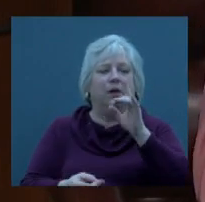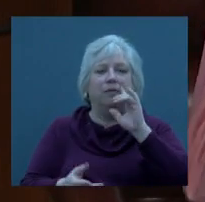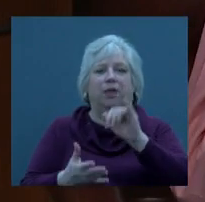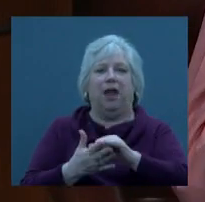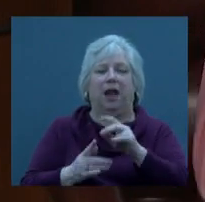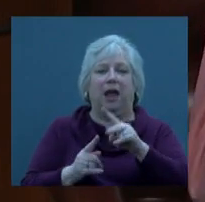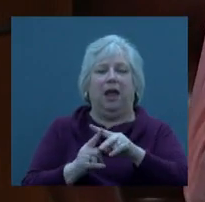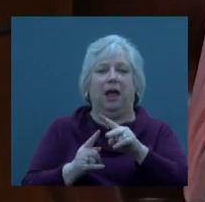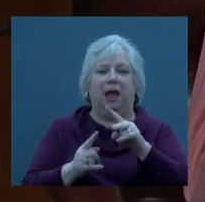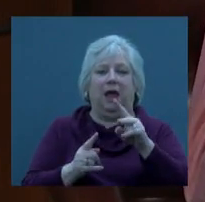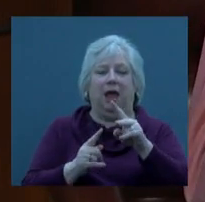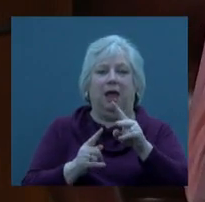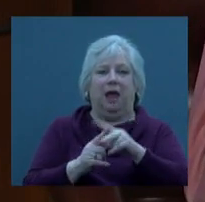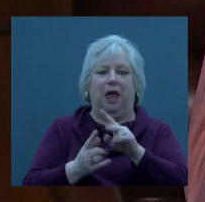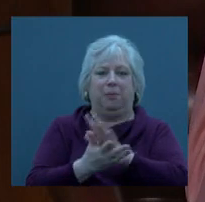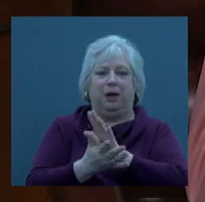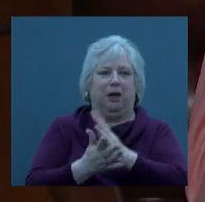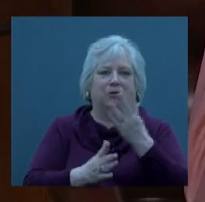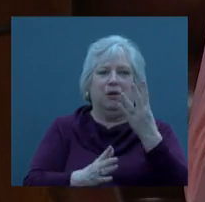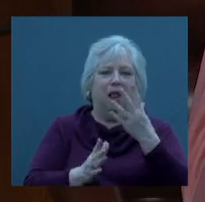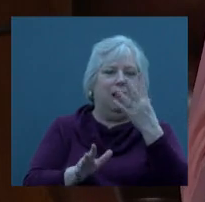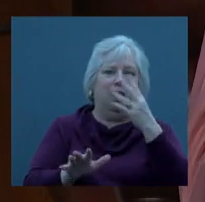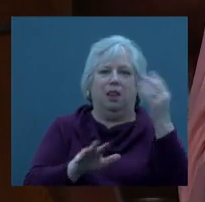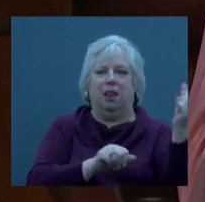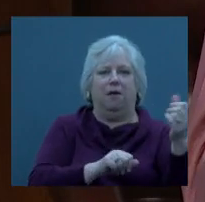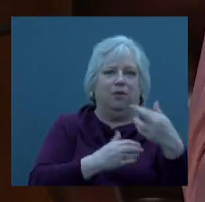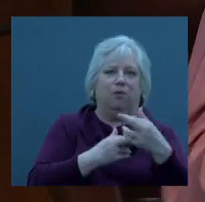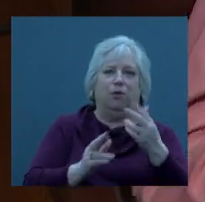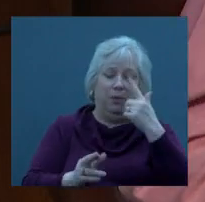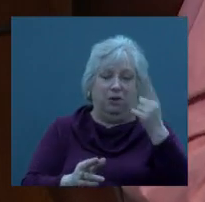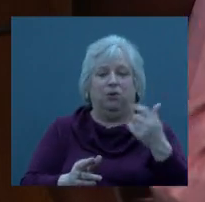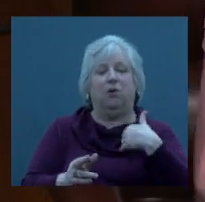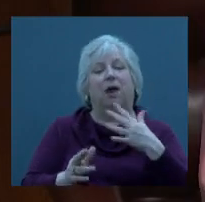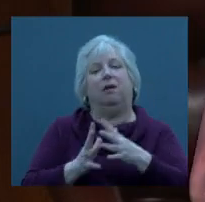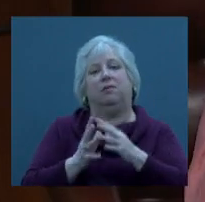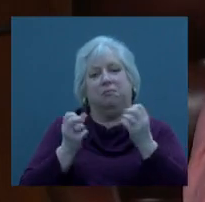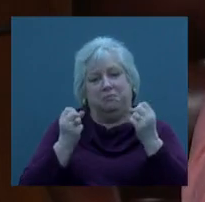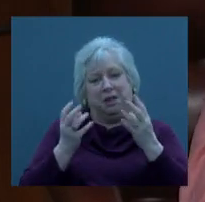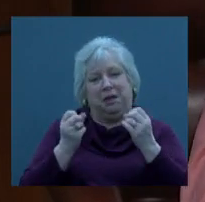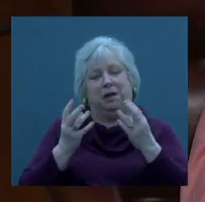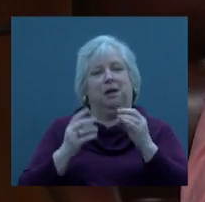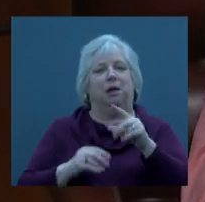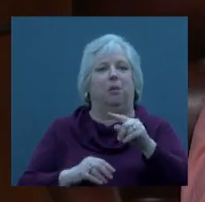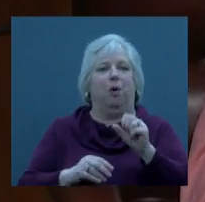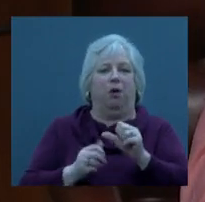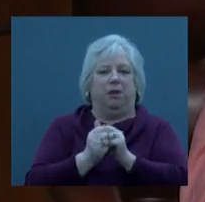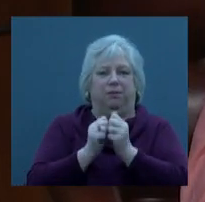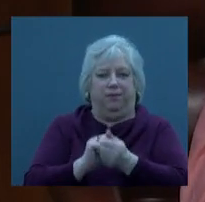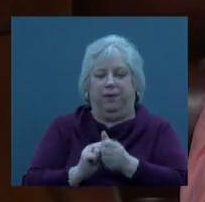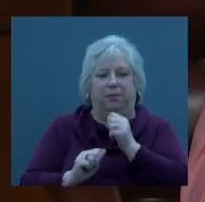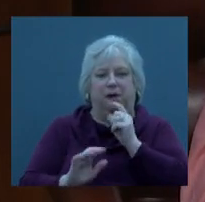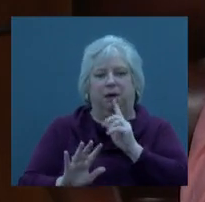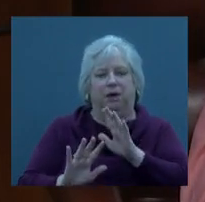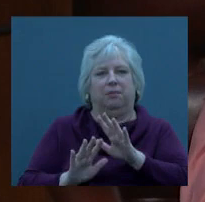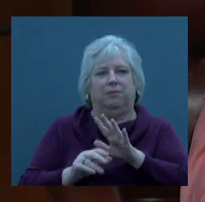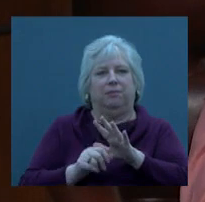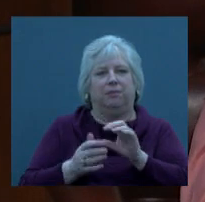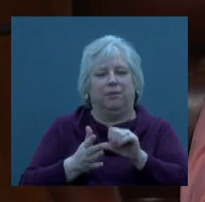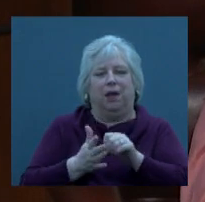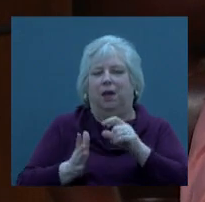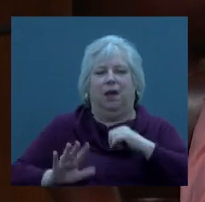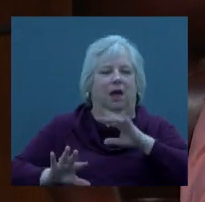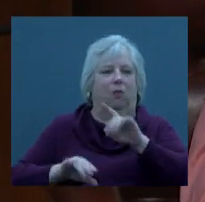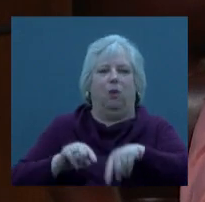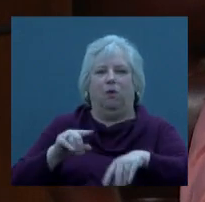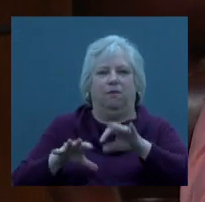it's y'all have quite a concentration of apartments. So I'm not going to press that. I will not vote for